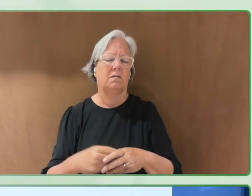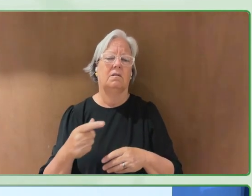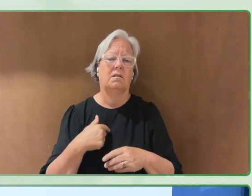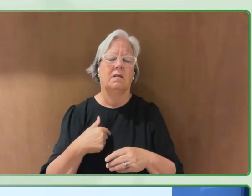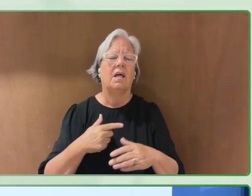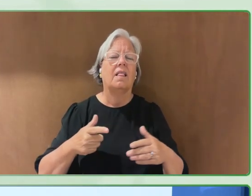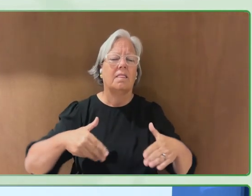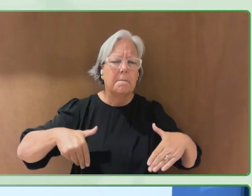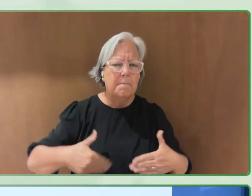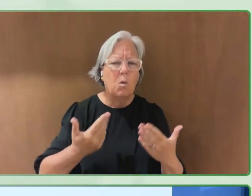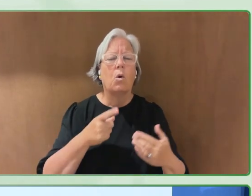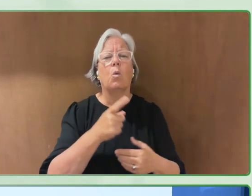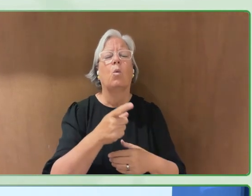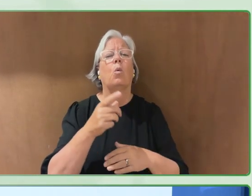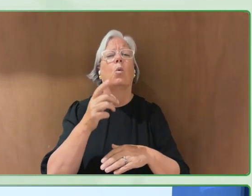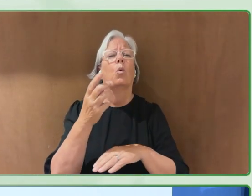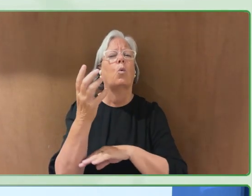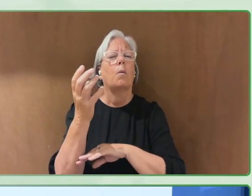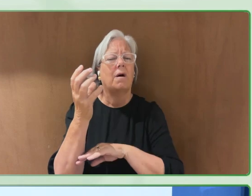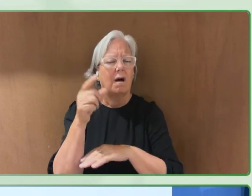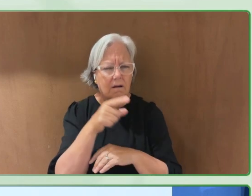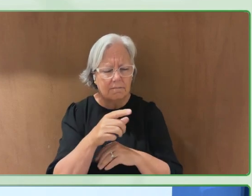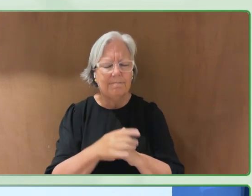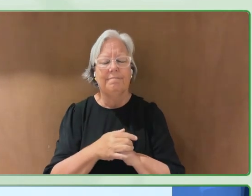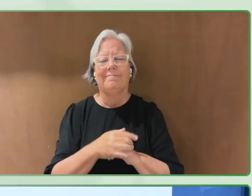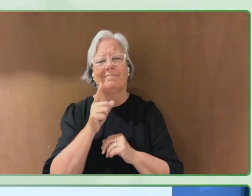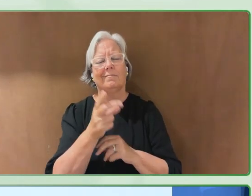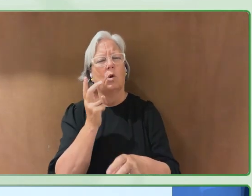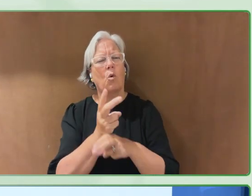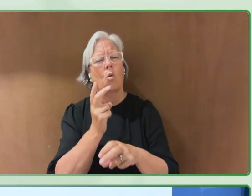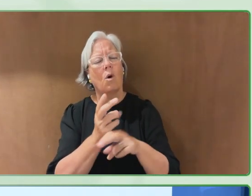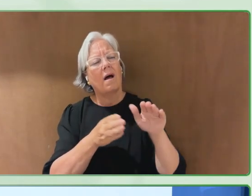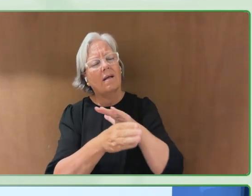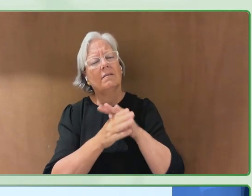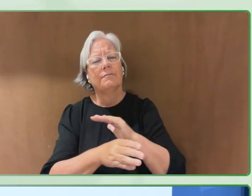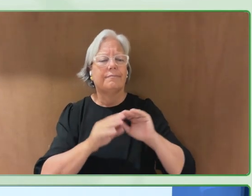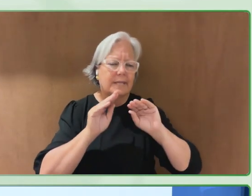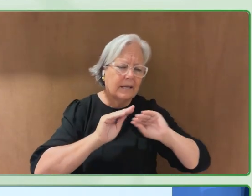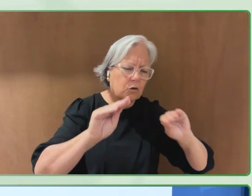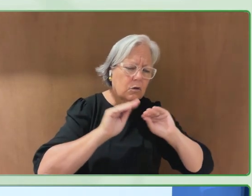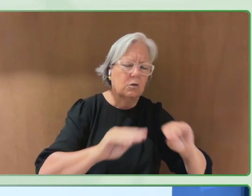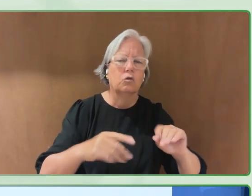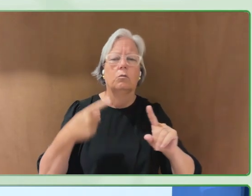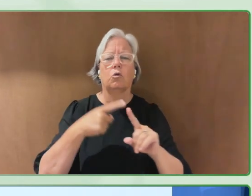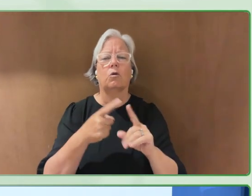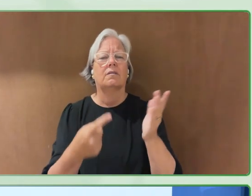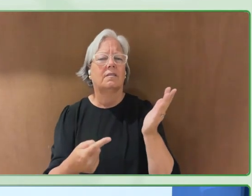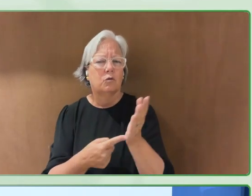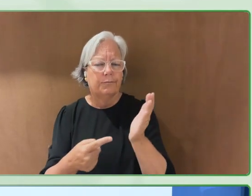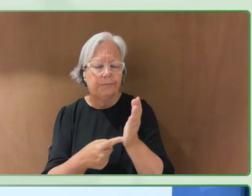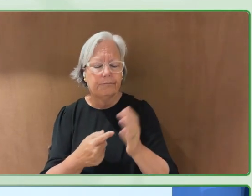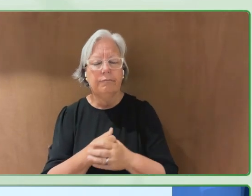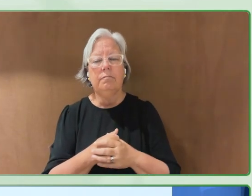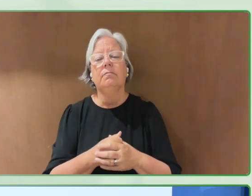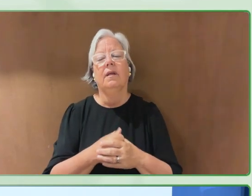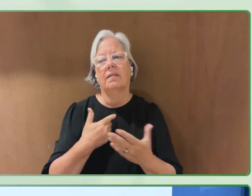Colombia, where it was difficult to access to education and technology. Then I passed to the university, and